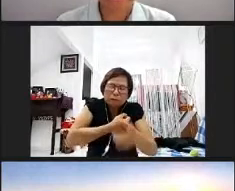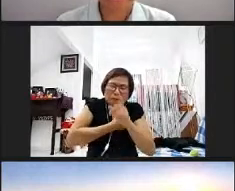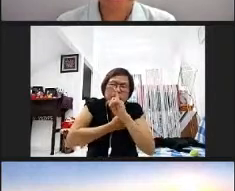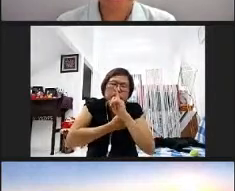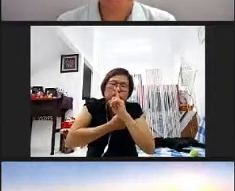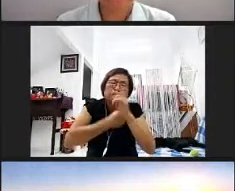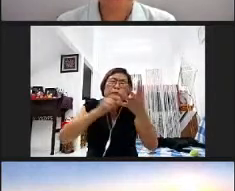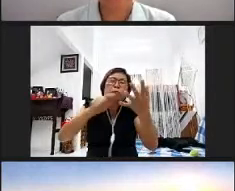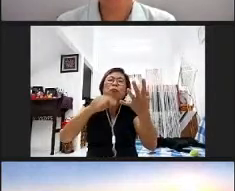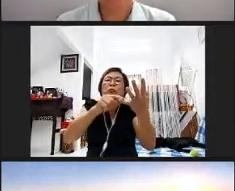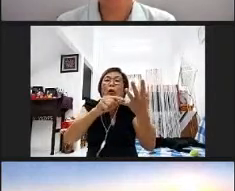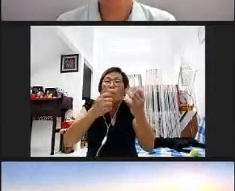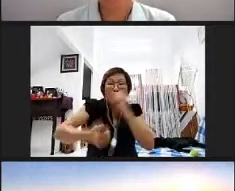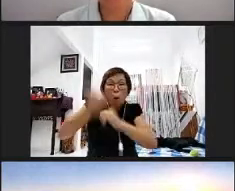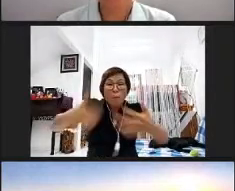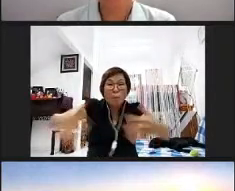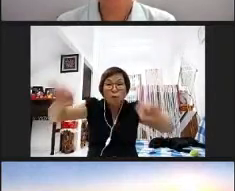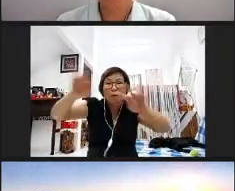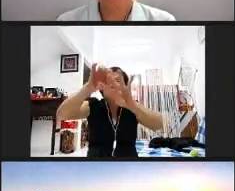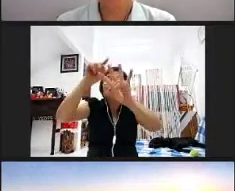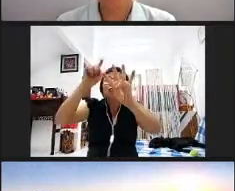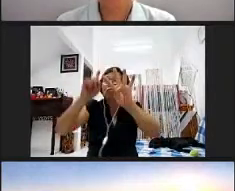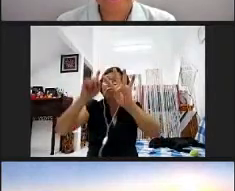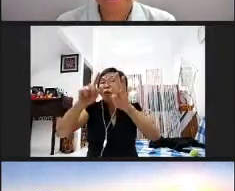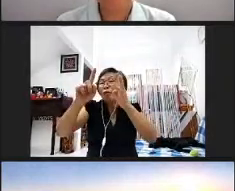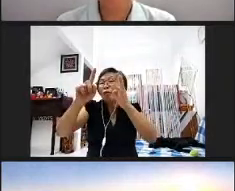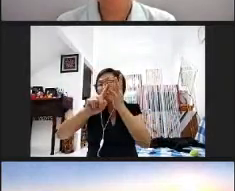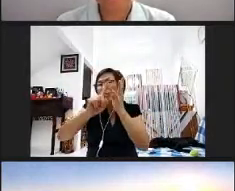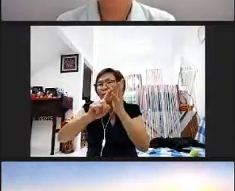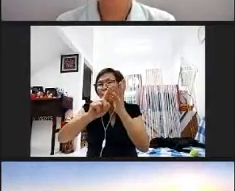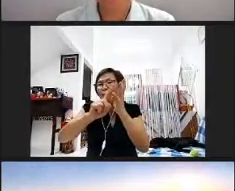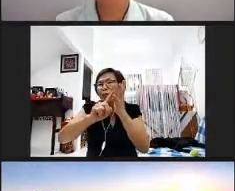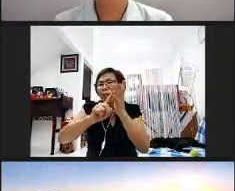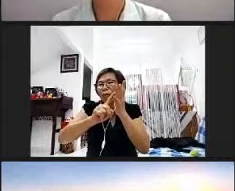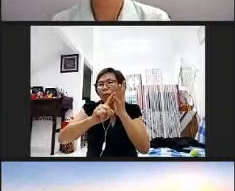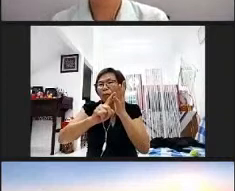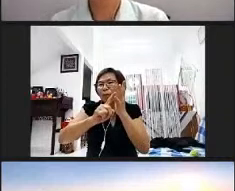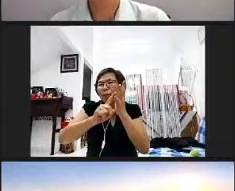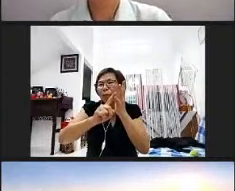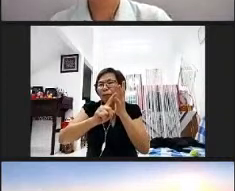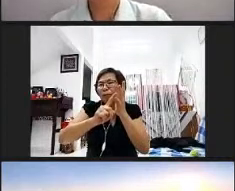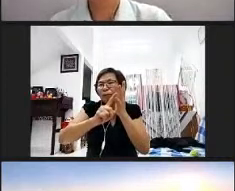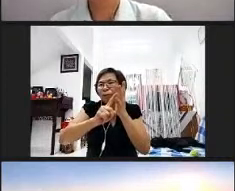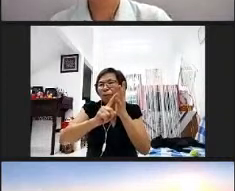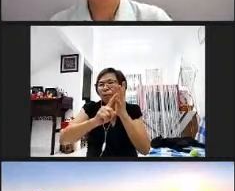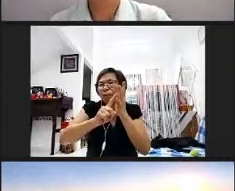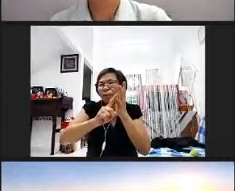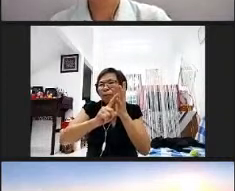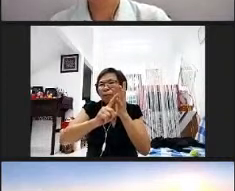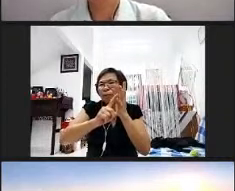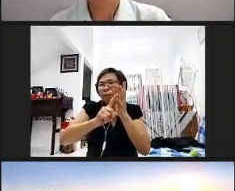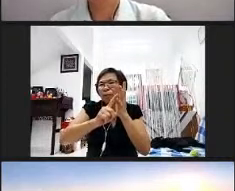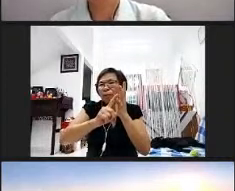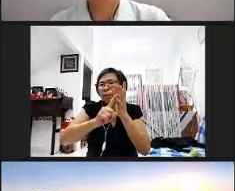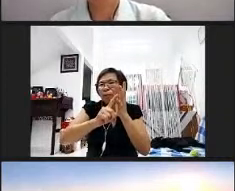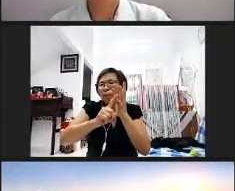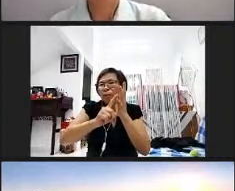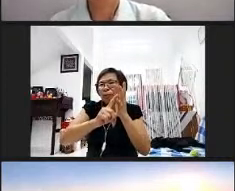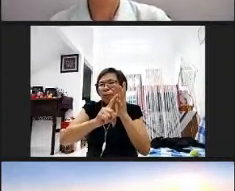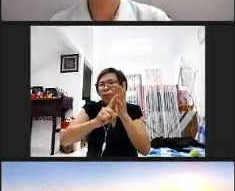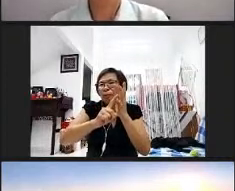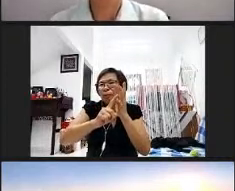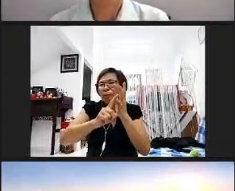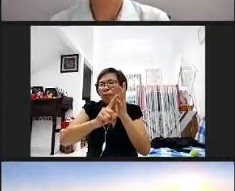actually a major one, is the fear that is pervasive within the community because of this